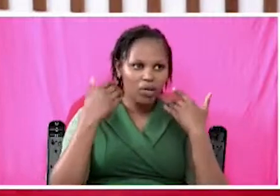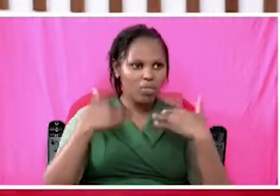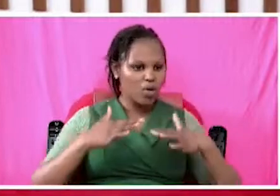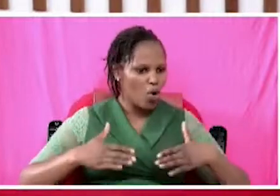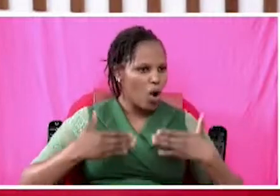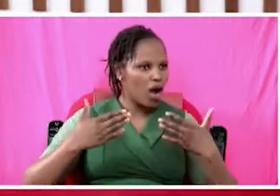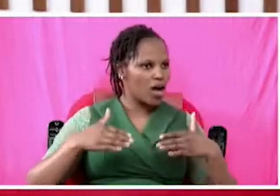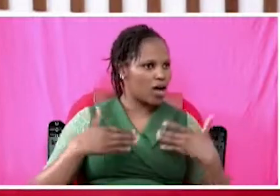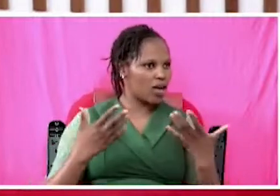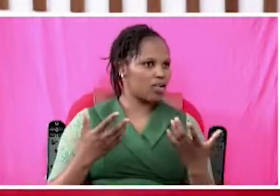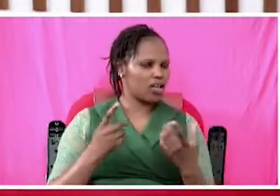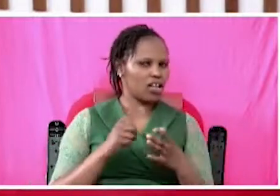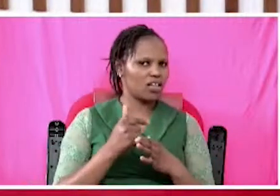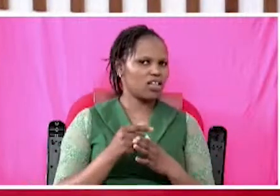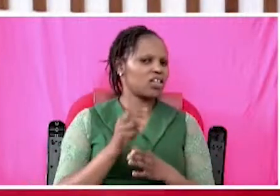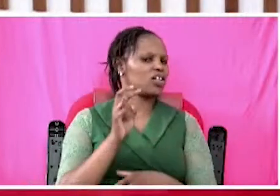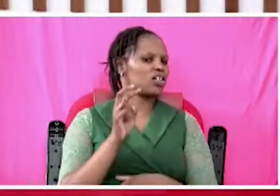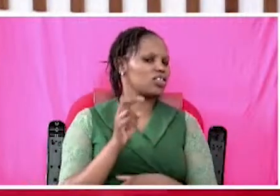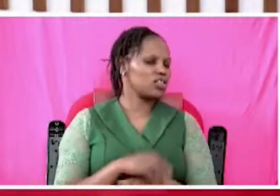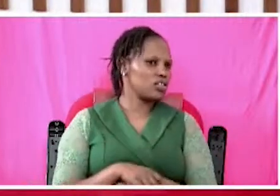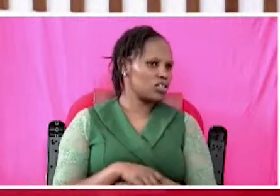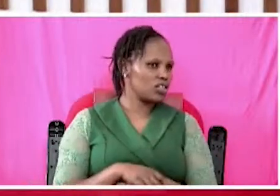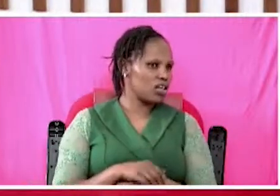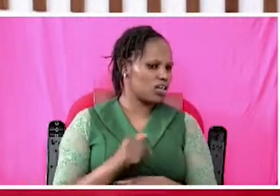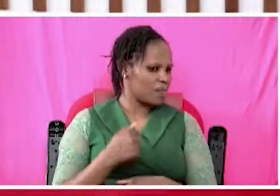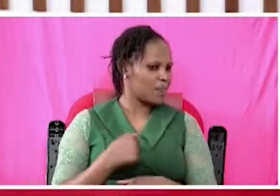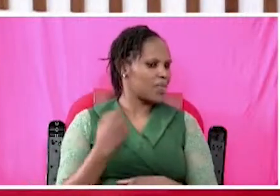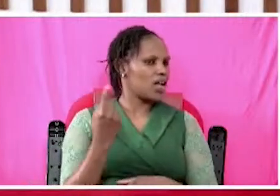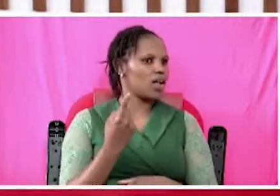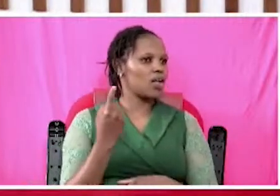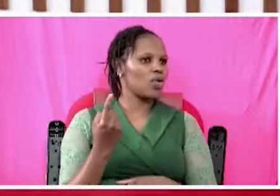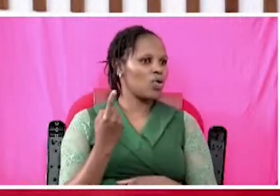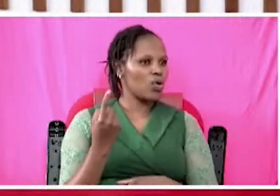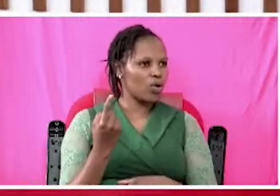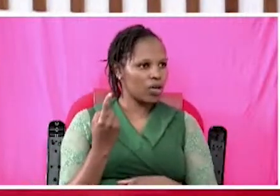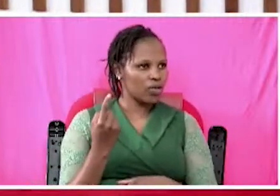are going, and then you are saying it must be me alone.